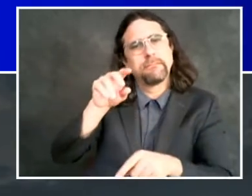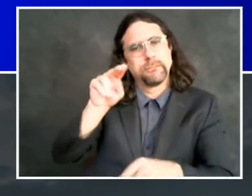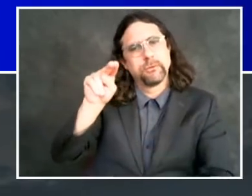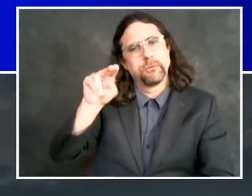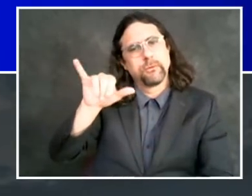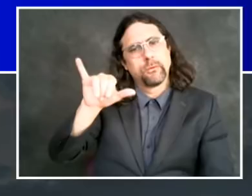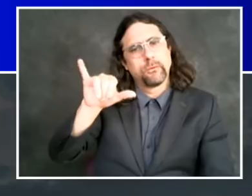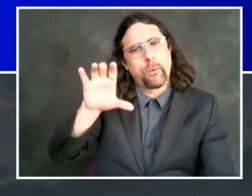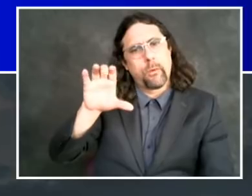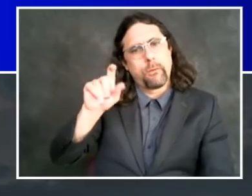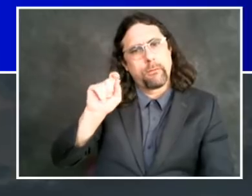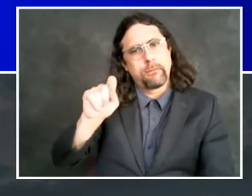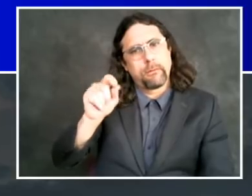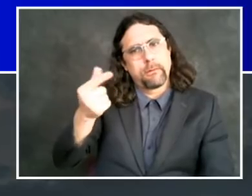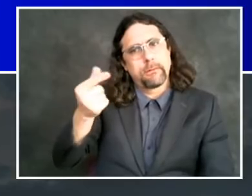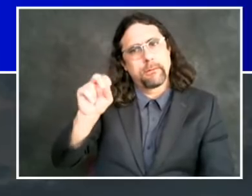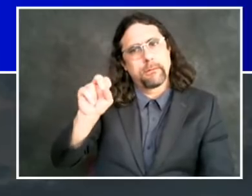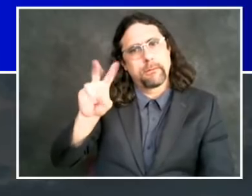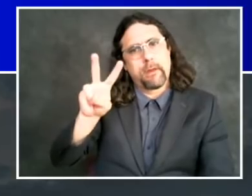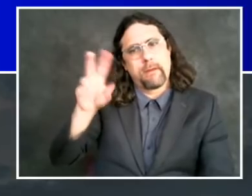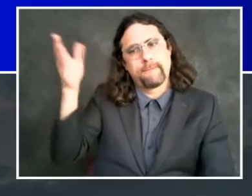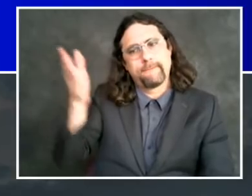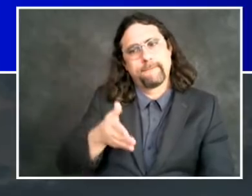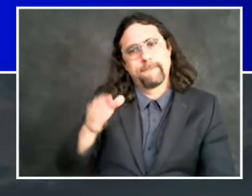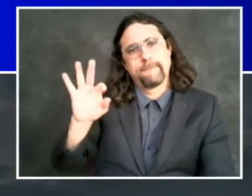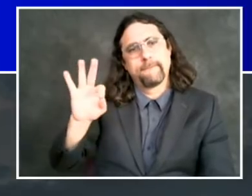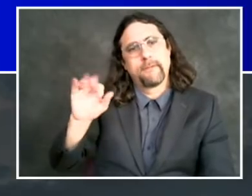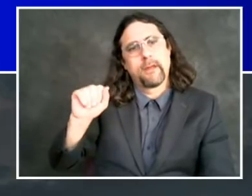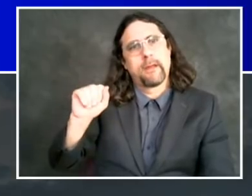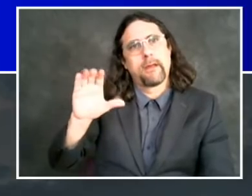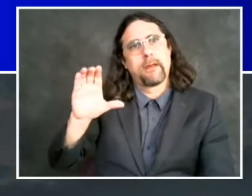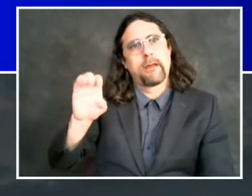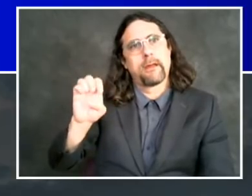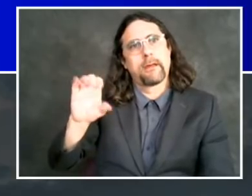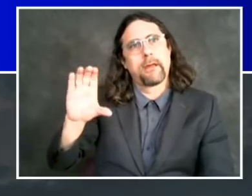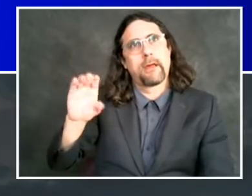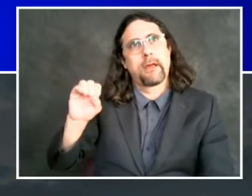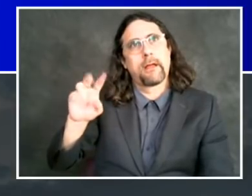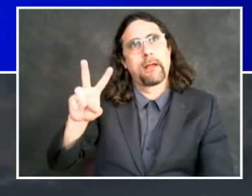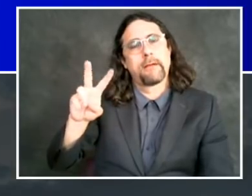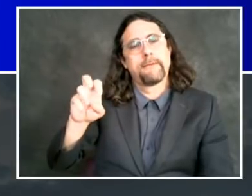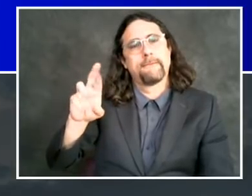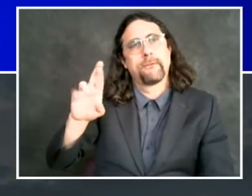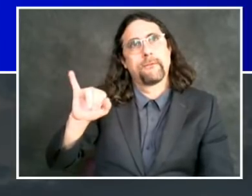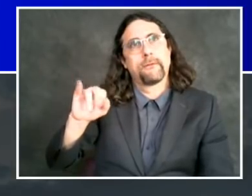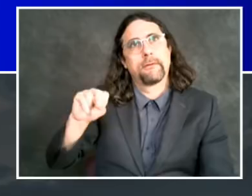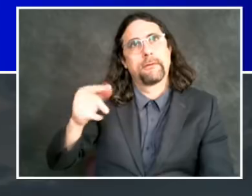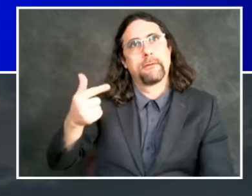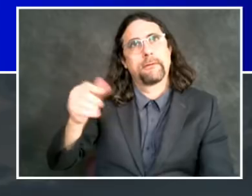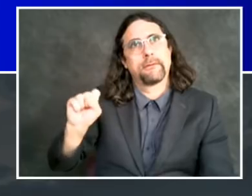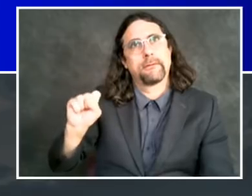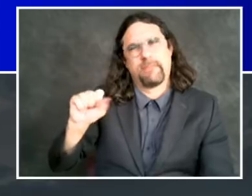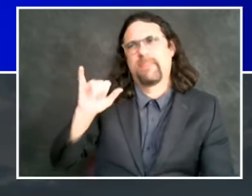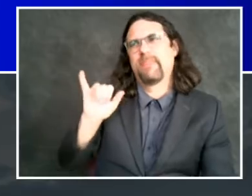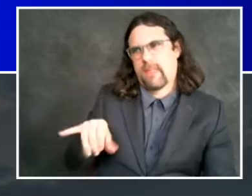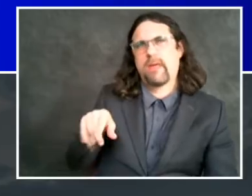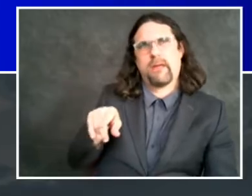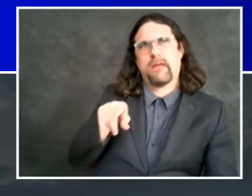social distancing has been absolutely crucial. It's working.